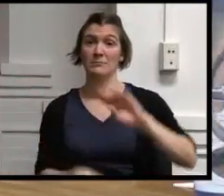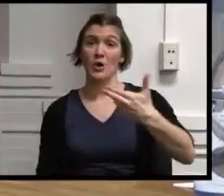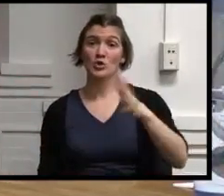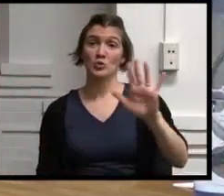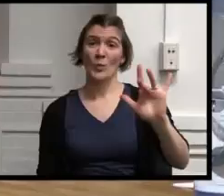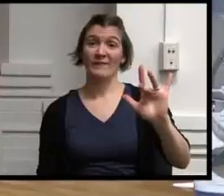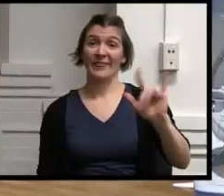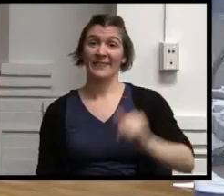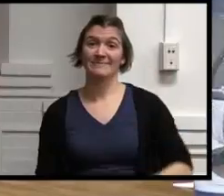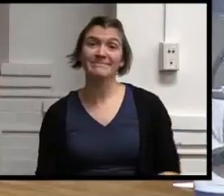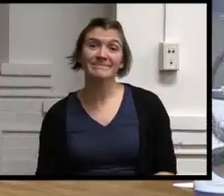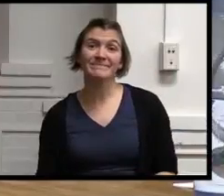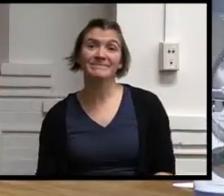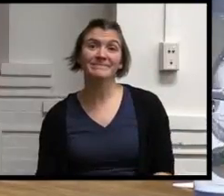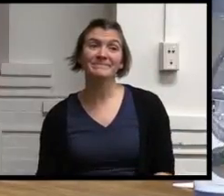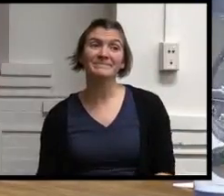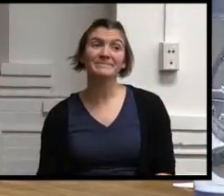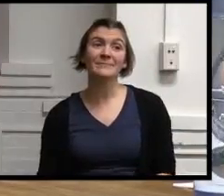25.